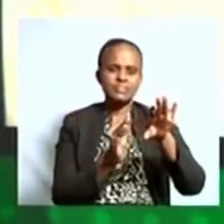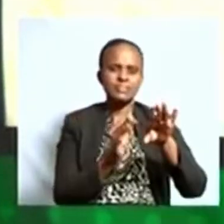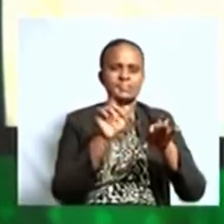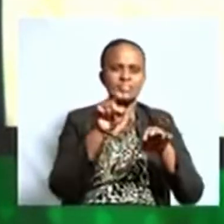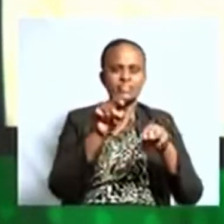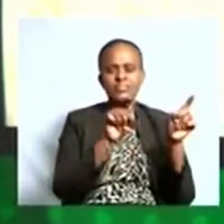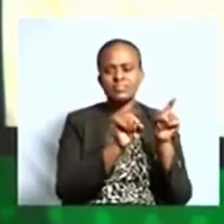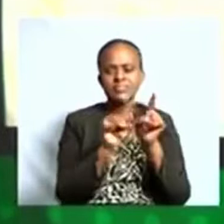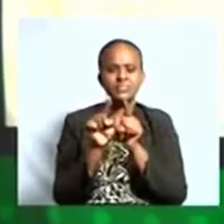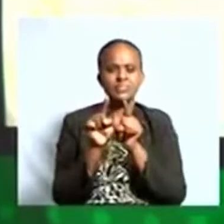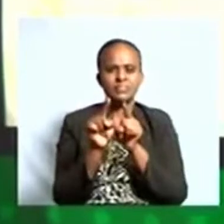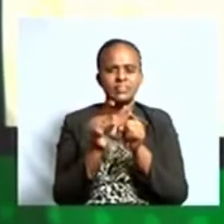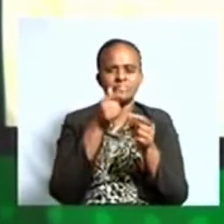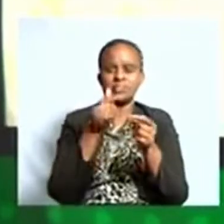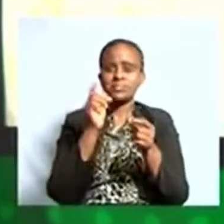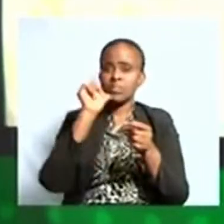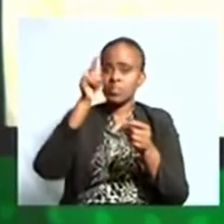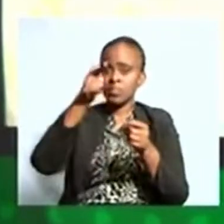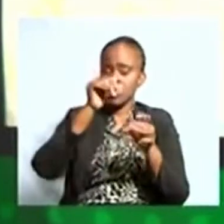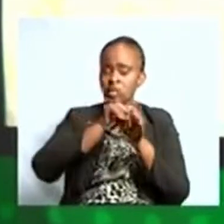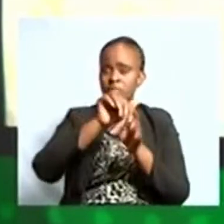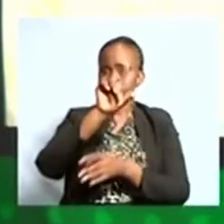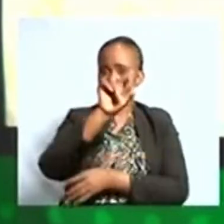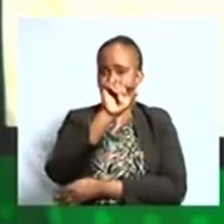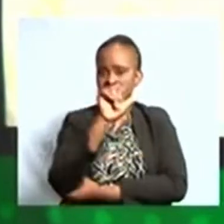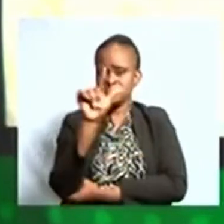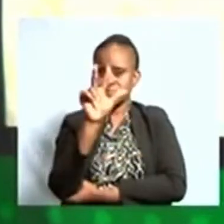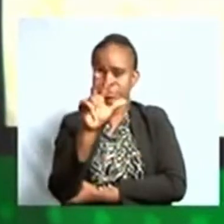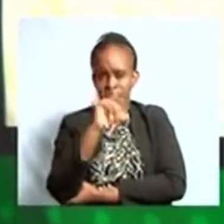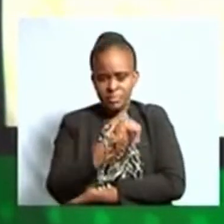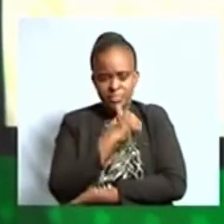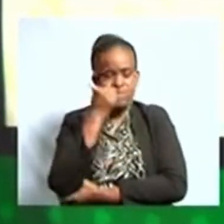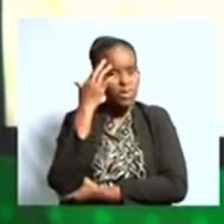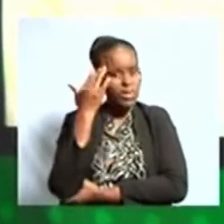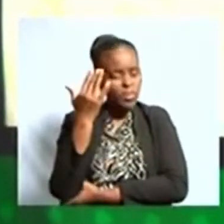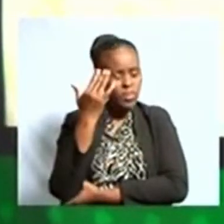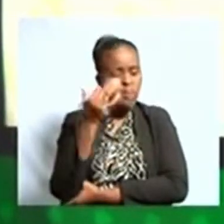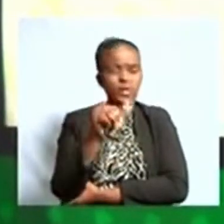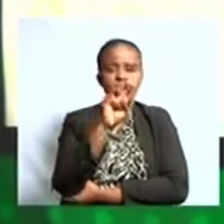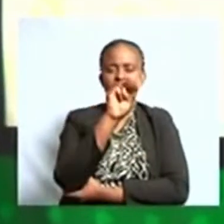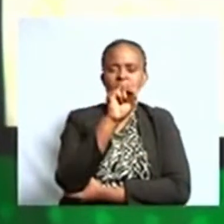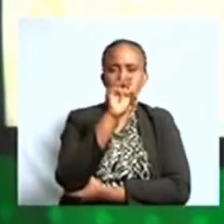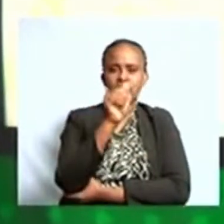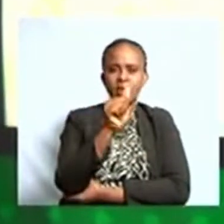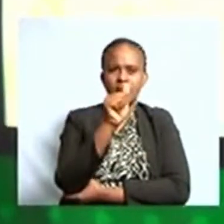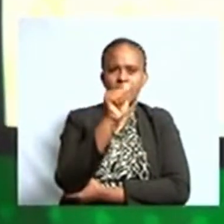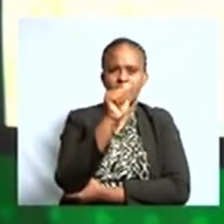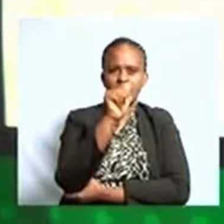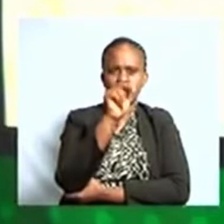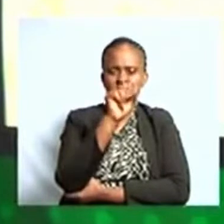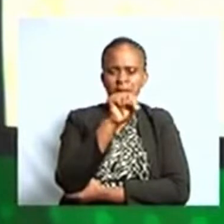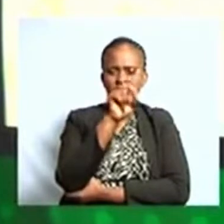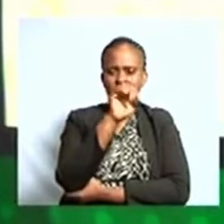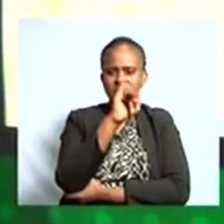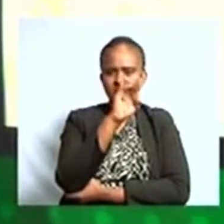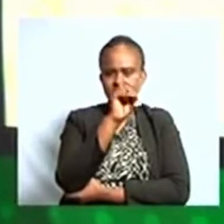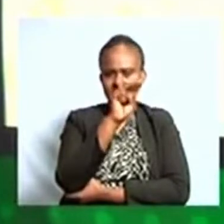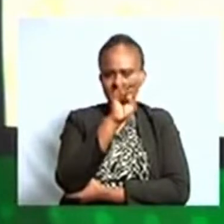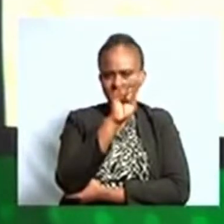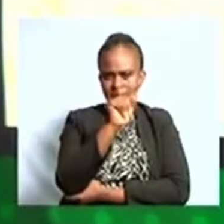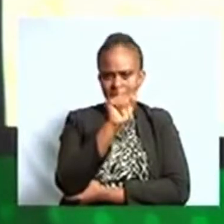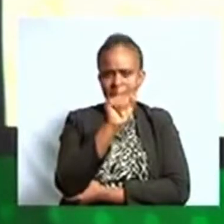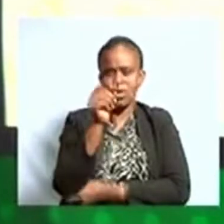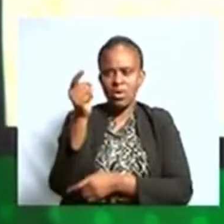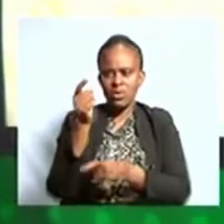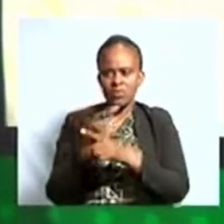also, later in the 2023, we are hoping that we can do the Madimba Bridge, which is another link from the